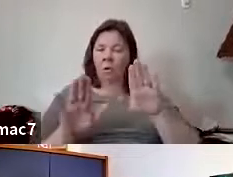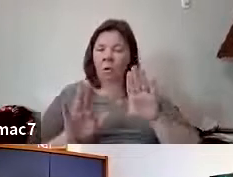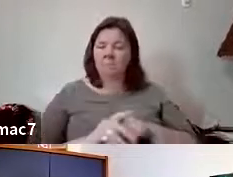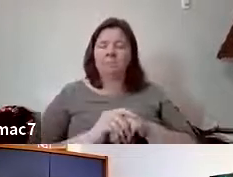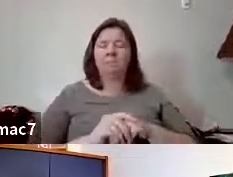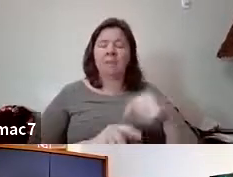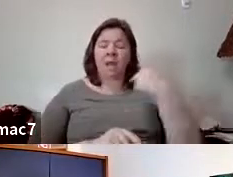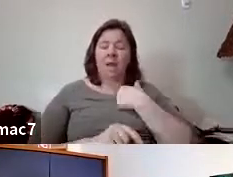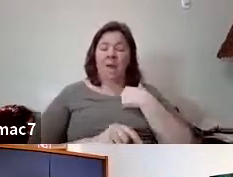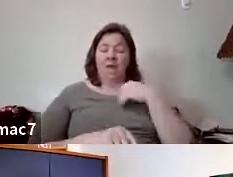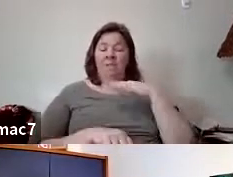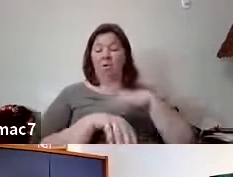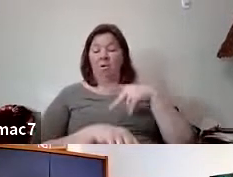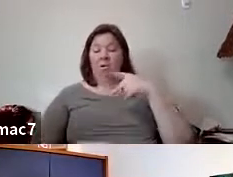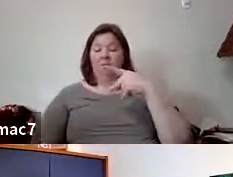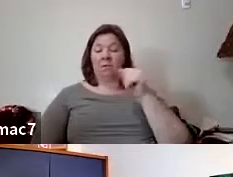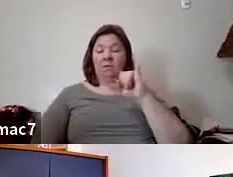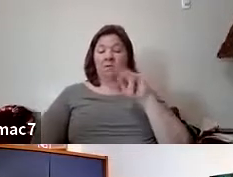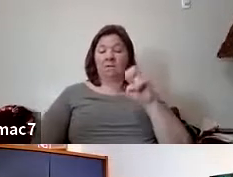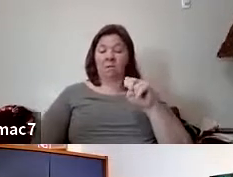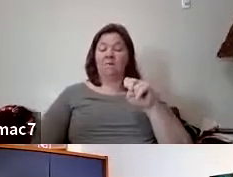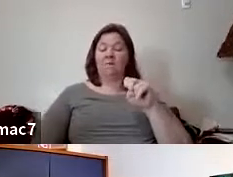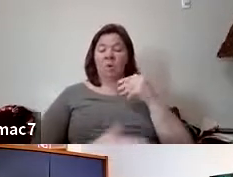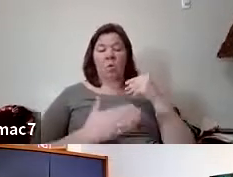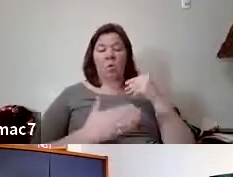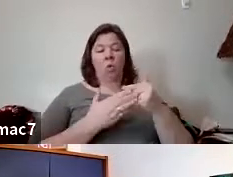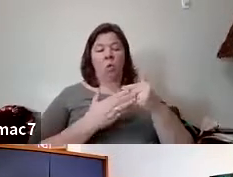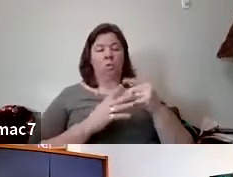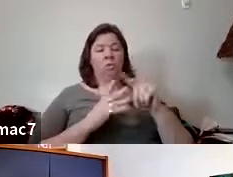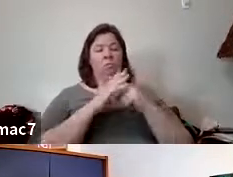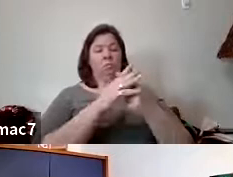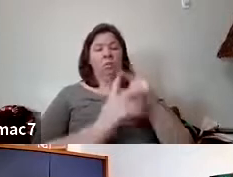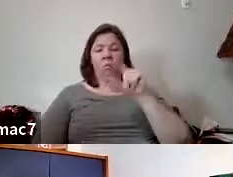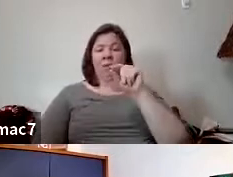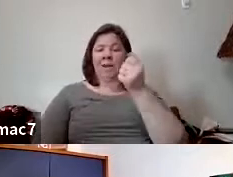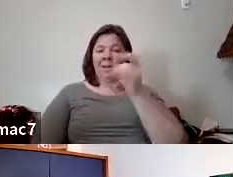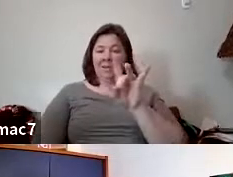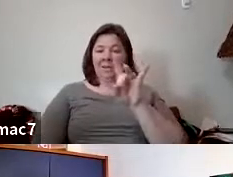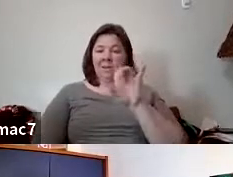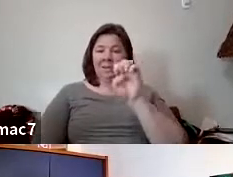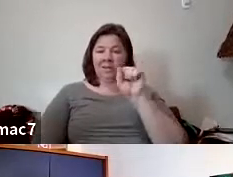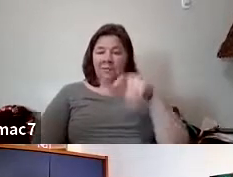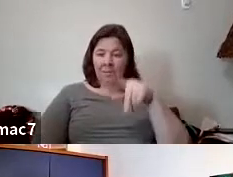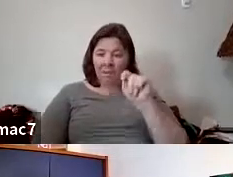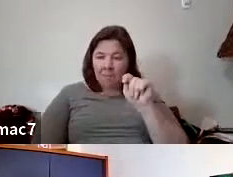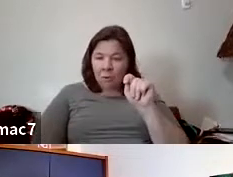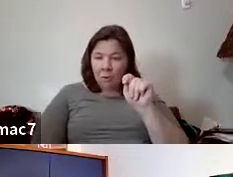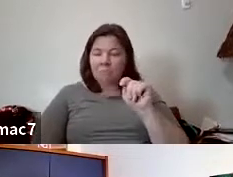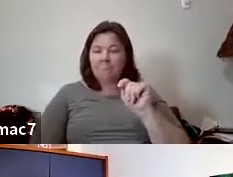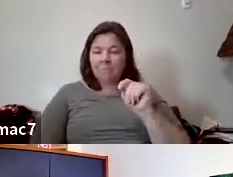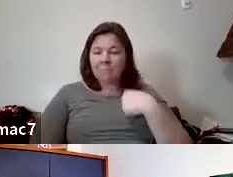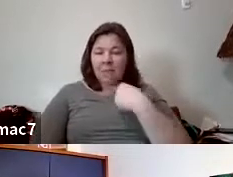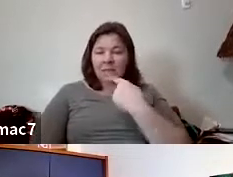I've been in ONPASSIVE close to the beginning, 2018, September, and I'll tell you this much,